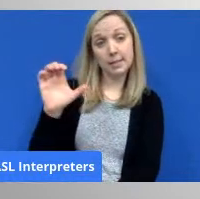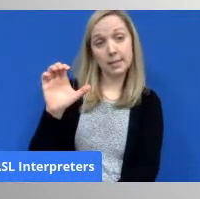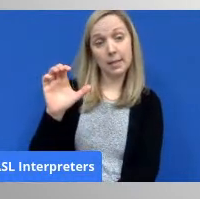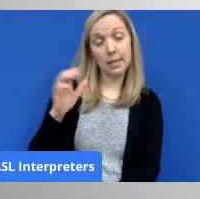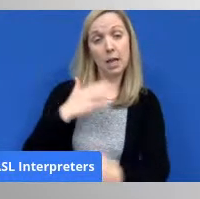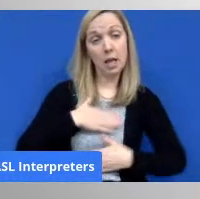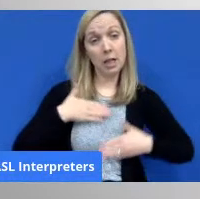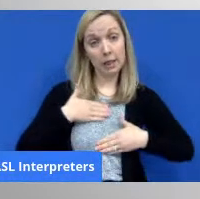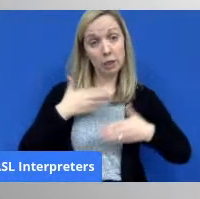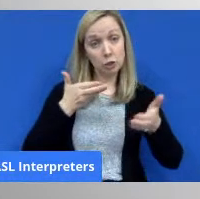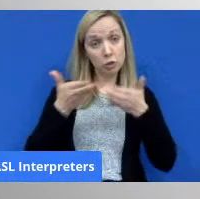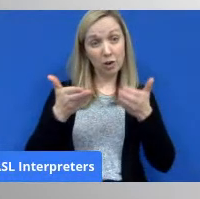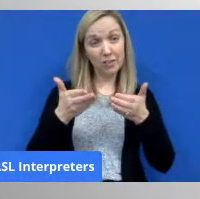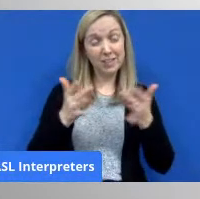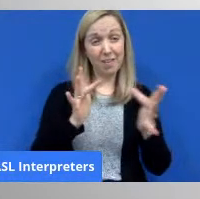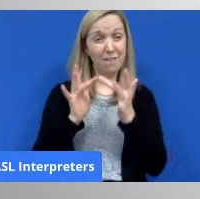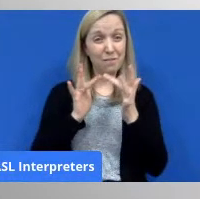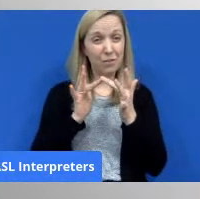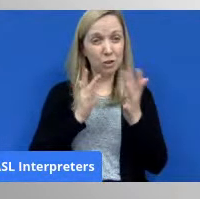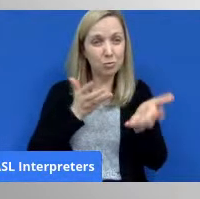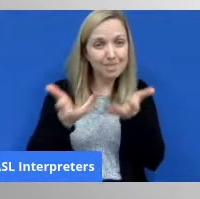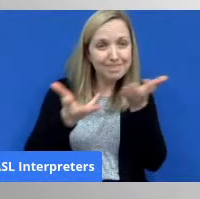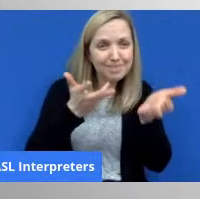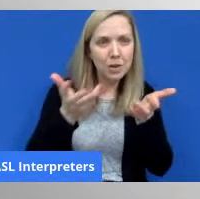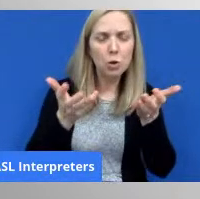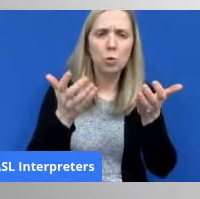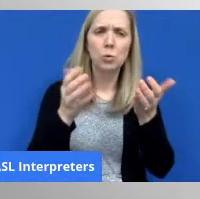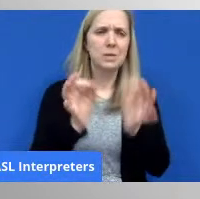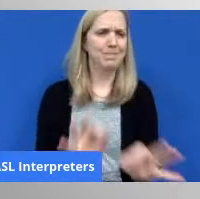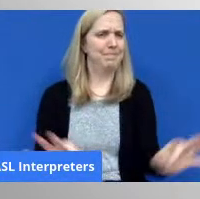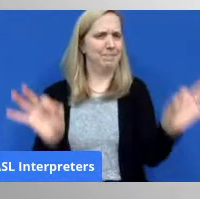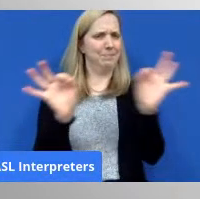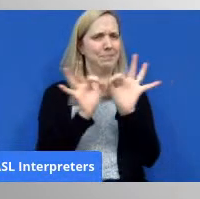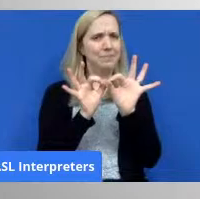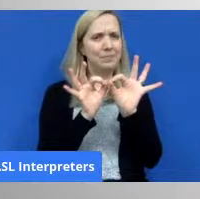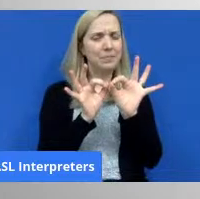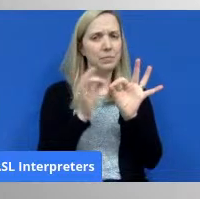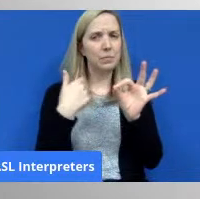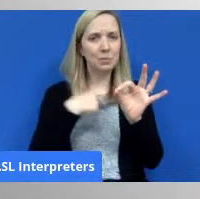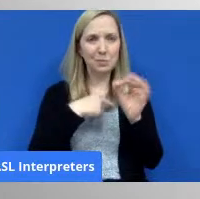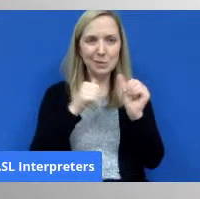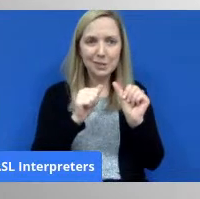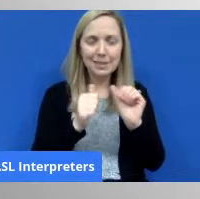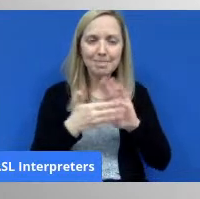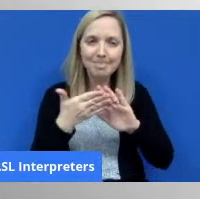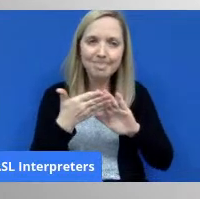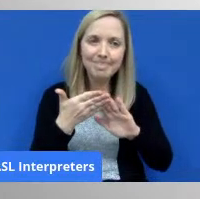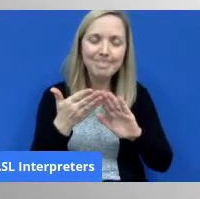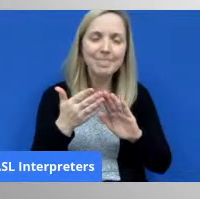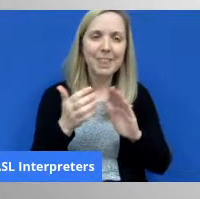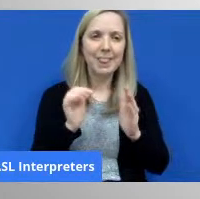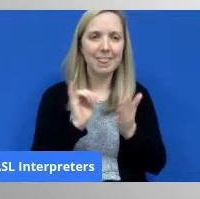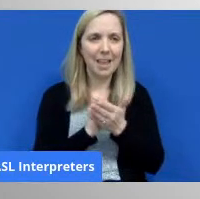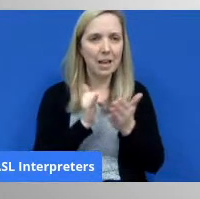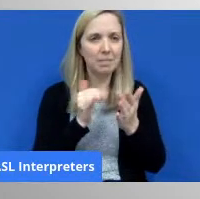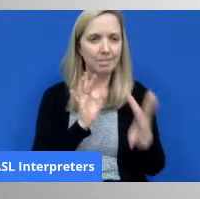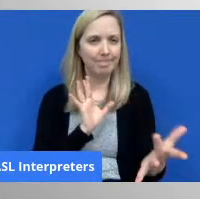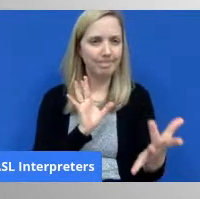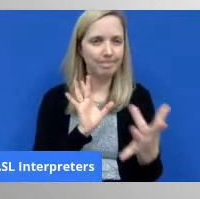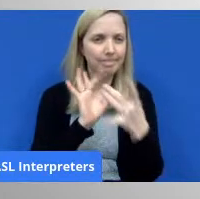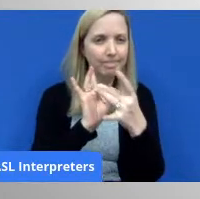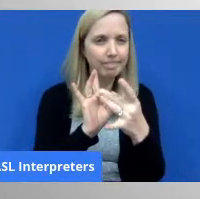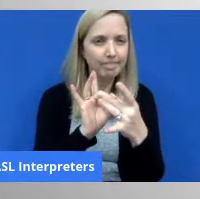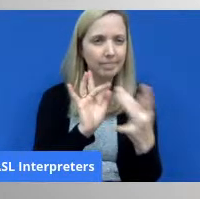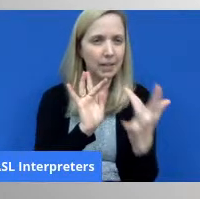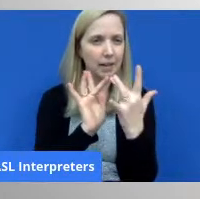engagement is obviously very important, and we've been trying to maintain that with all of our programs, especially with our youth programs.